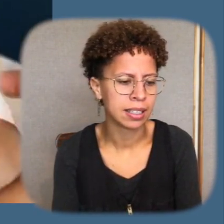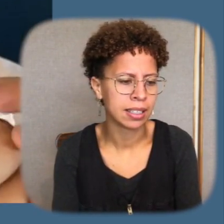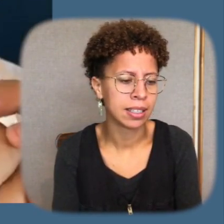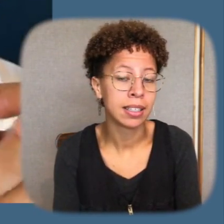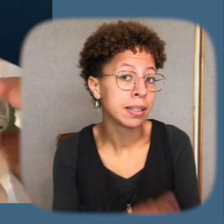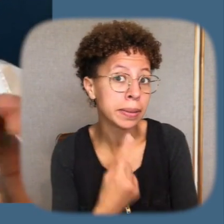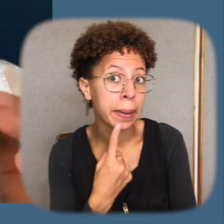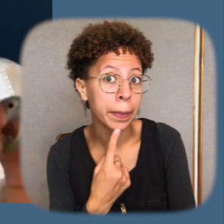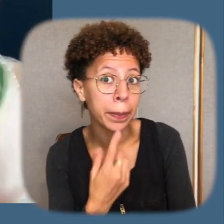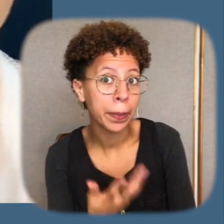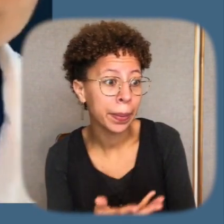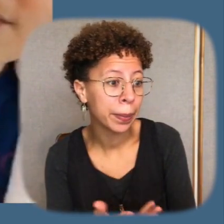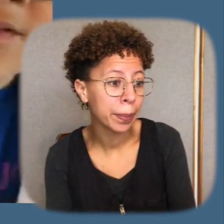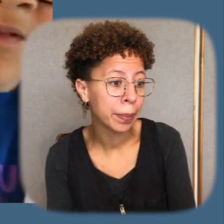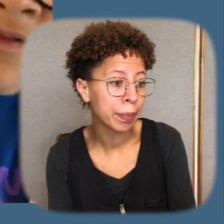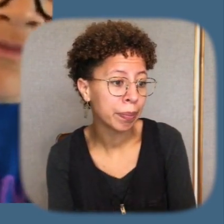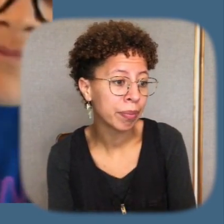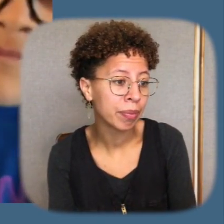Yeah, what does it say?